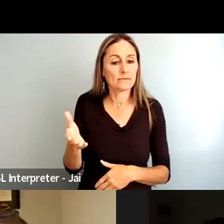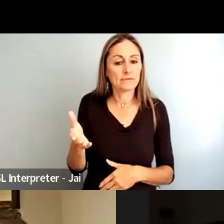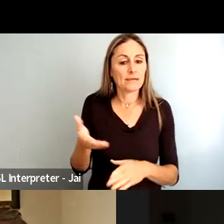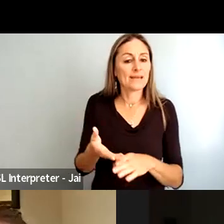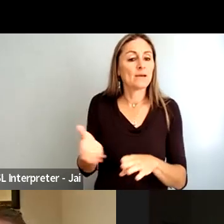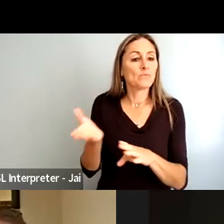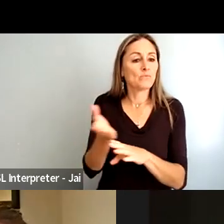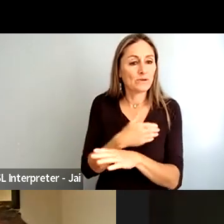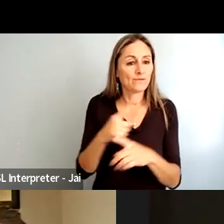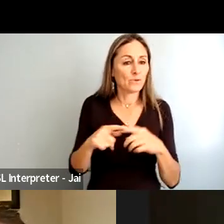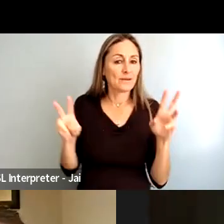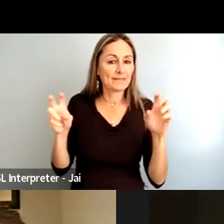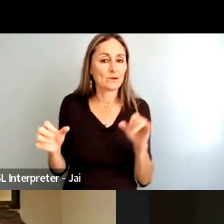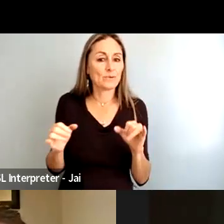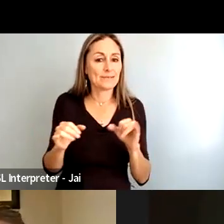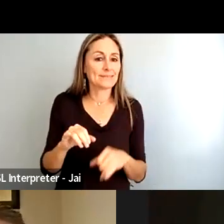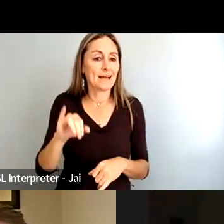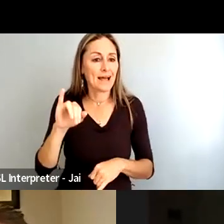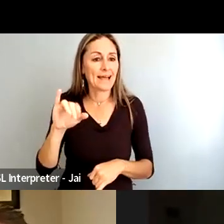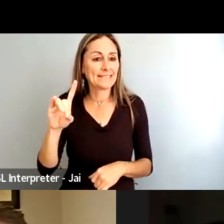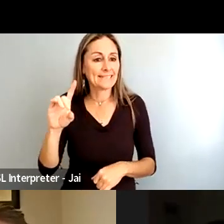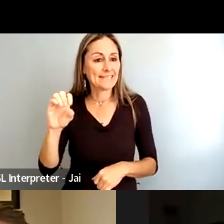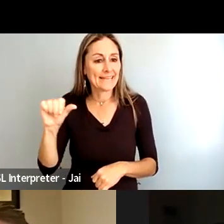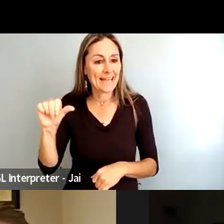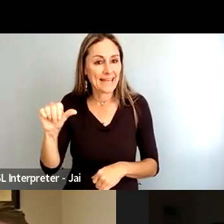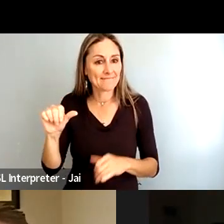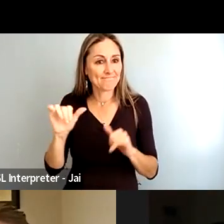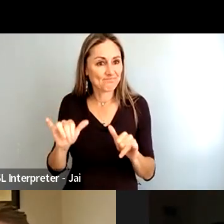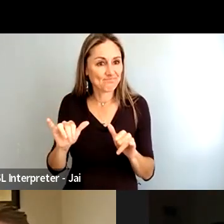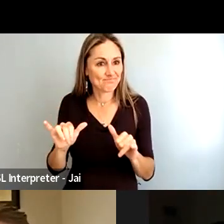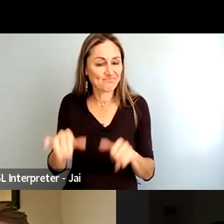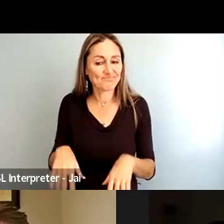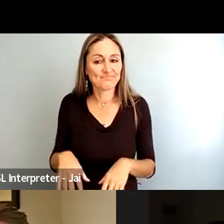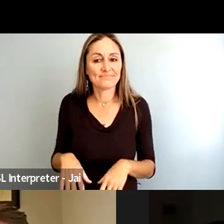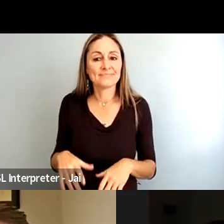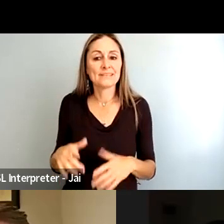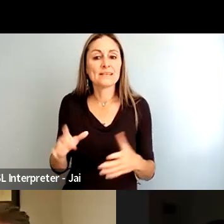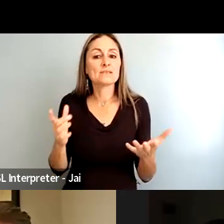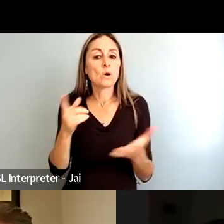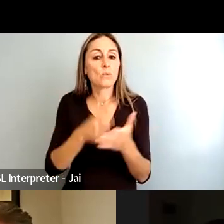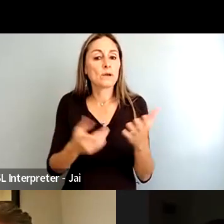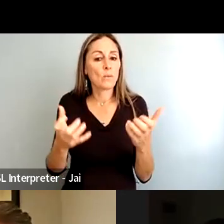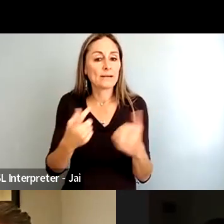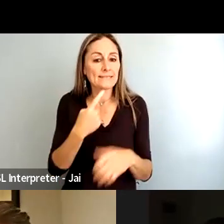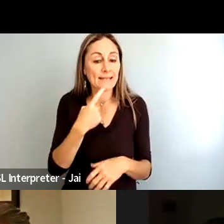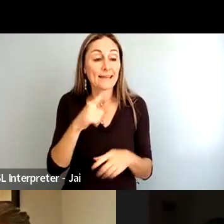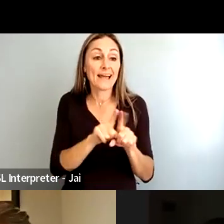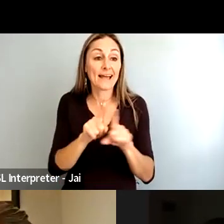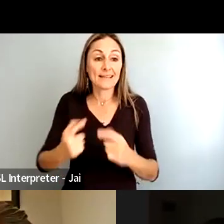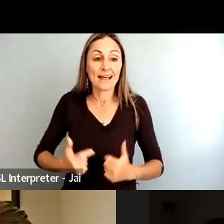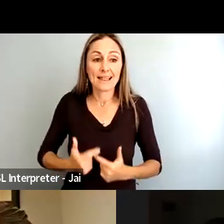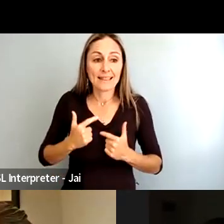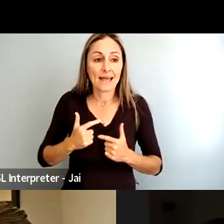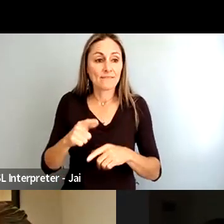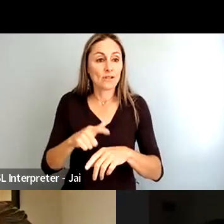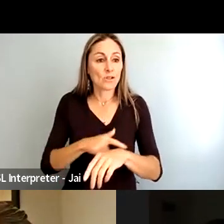with Disabilities Education Act. And so what I want to say as a lifelong person